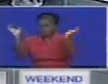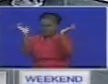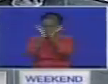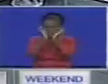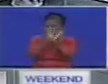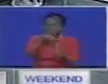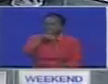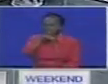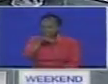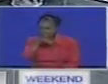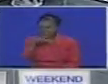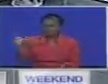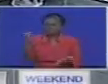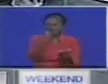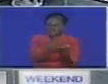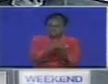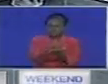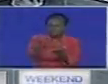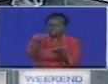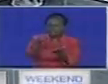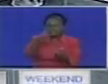Raila Odinga was nominated after beating.